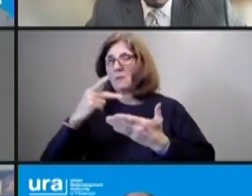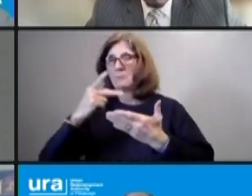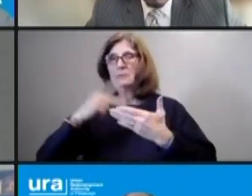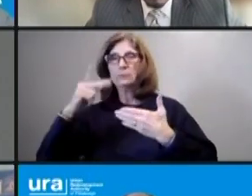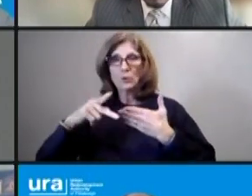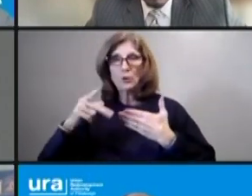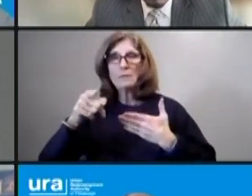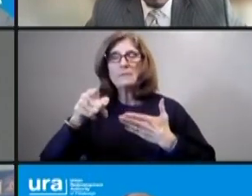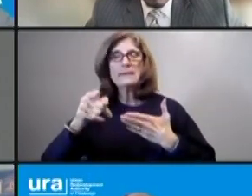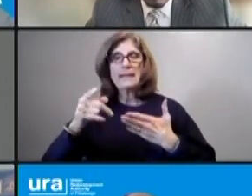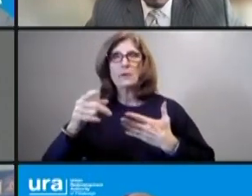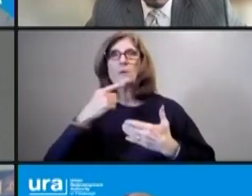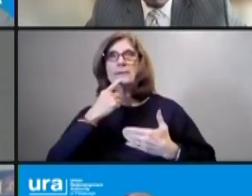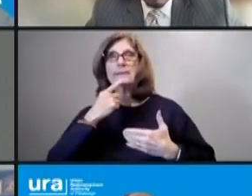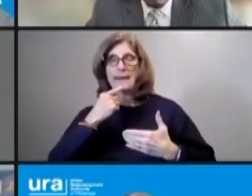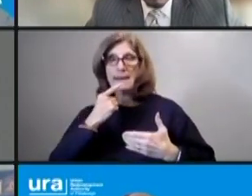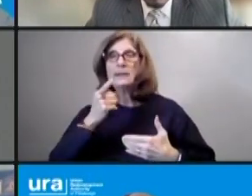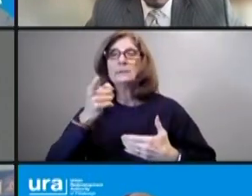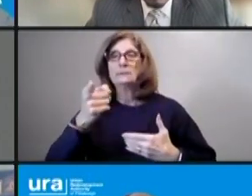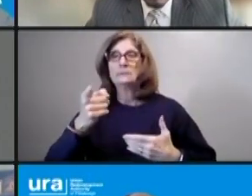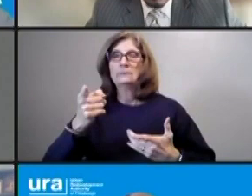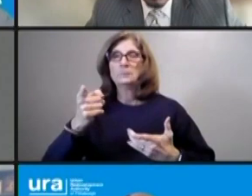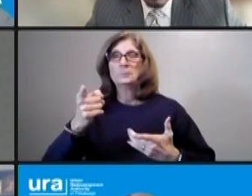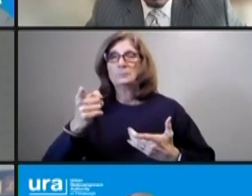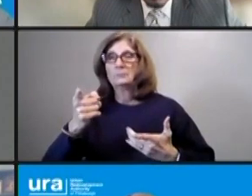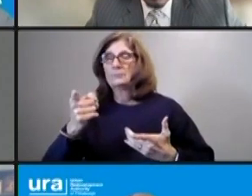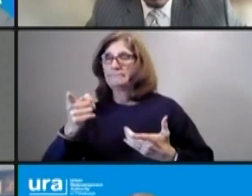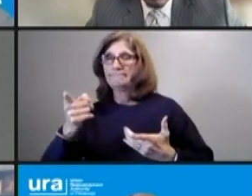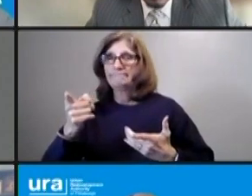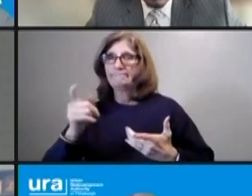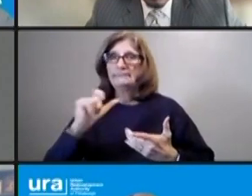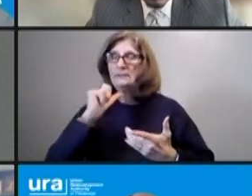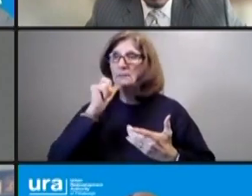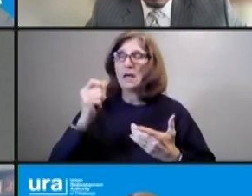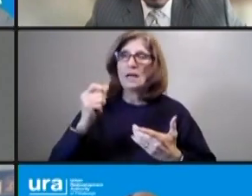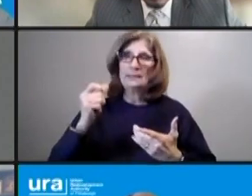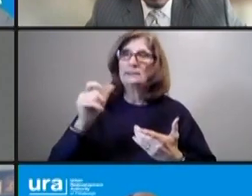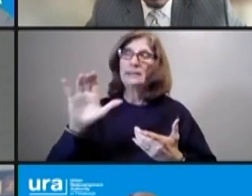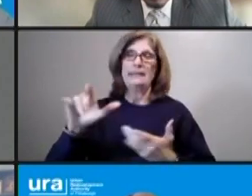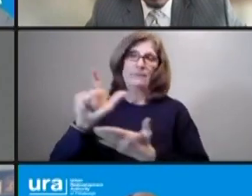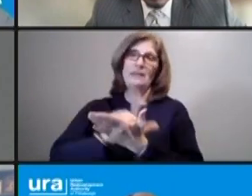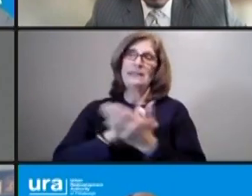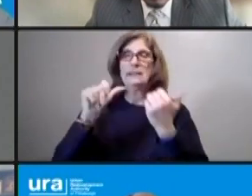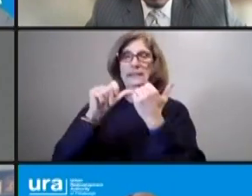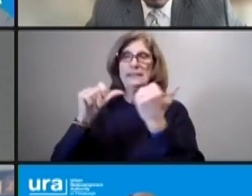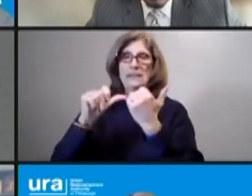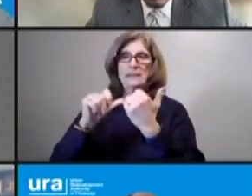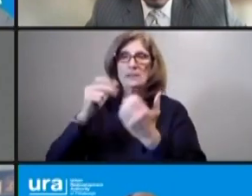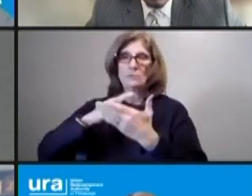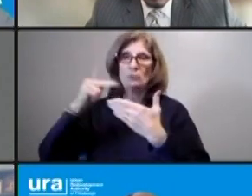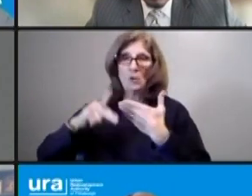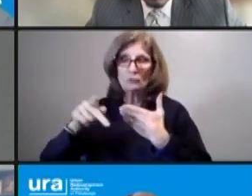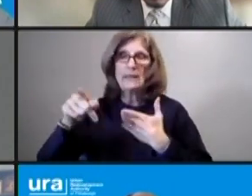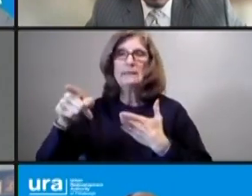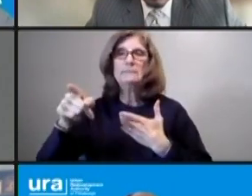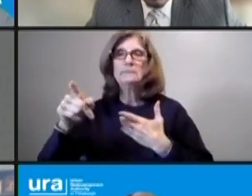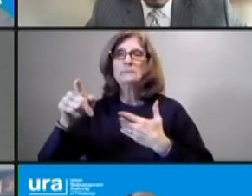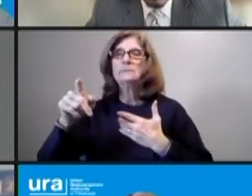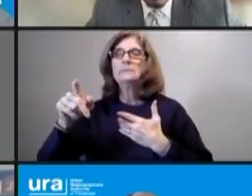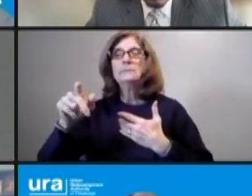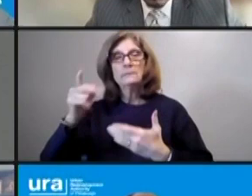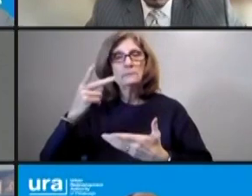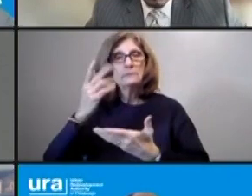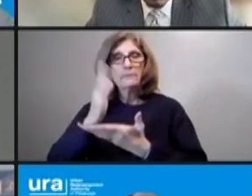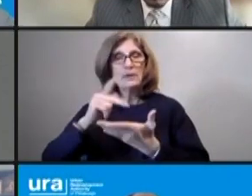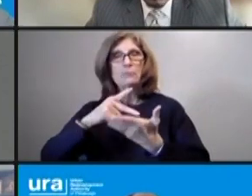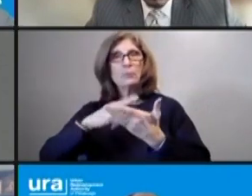you know, indicate that there are, you know, not as much spent, like the legal assistance program, housing stabilization program, you can see